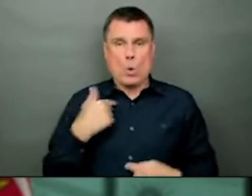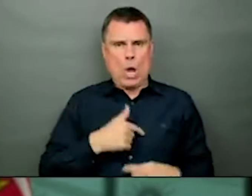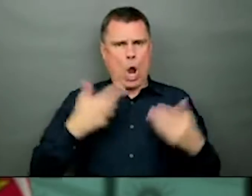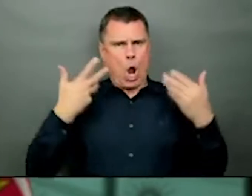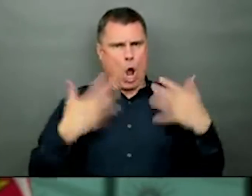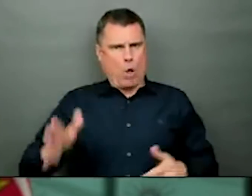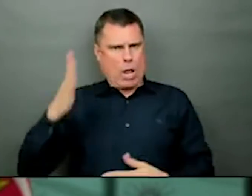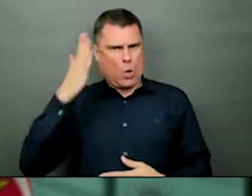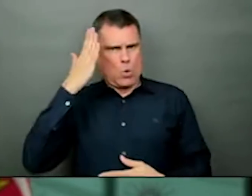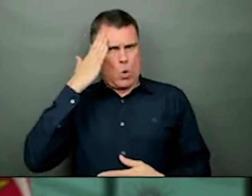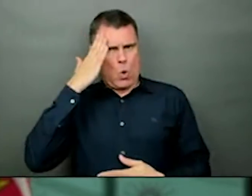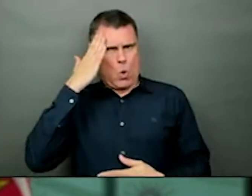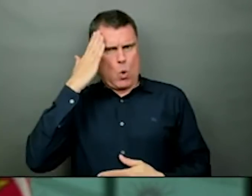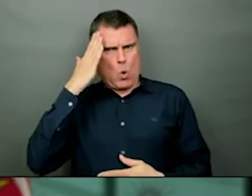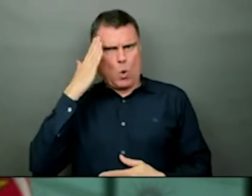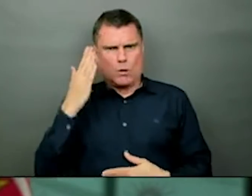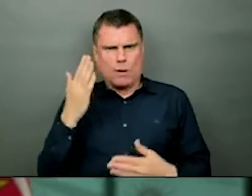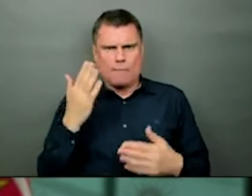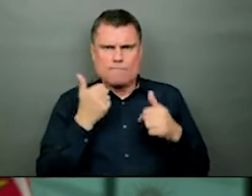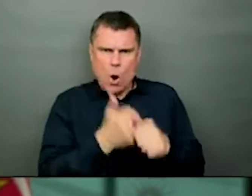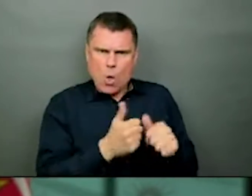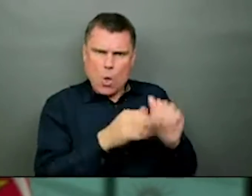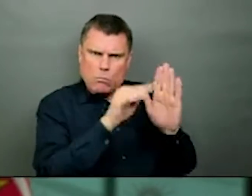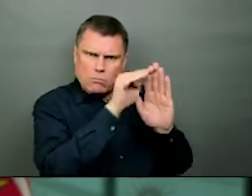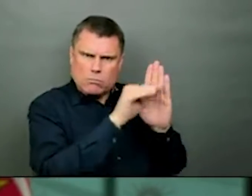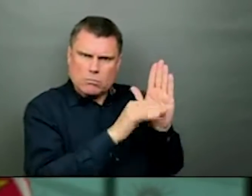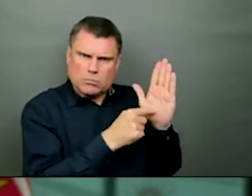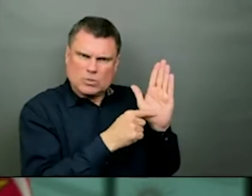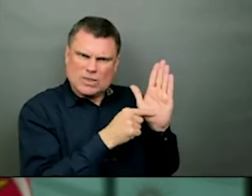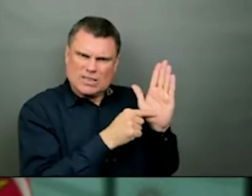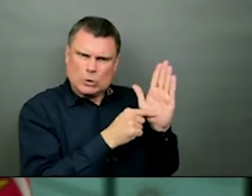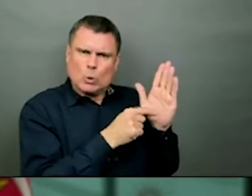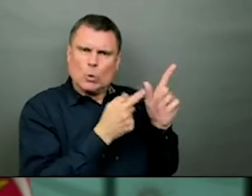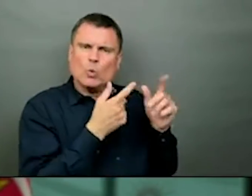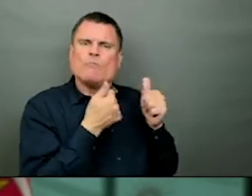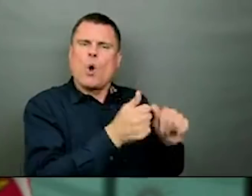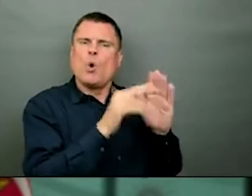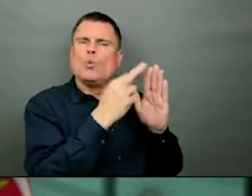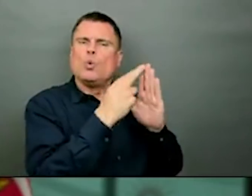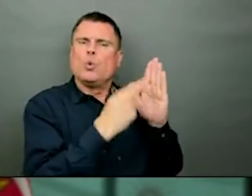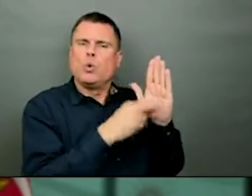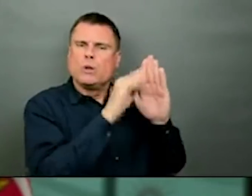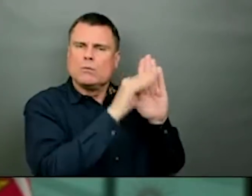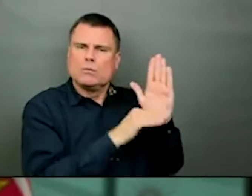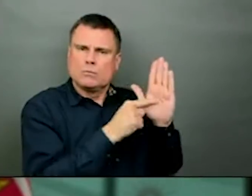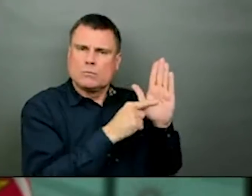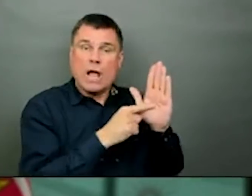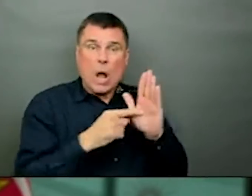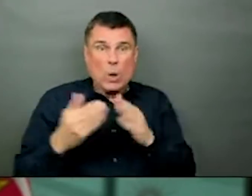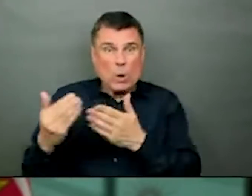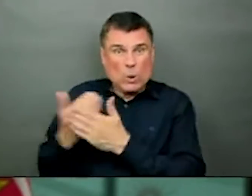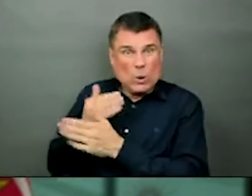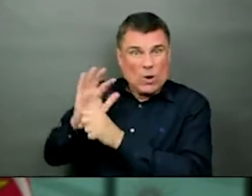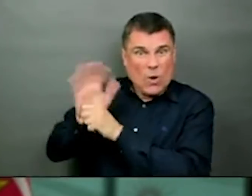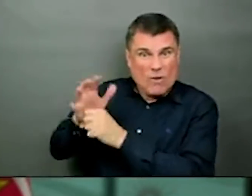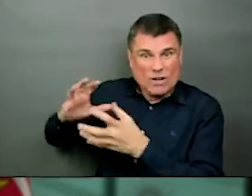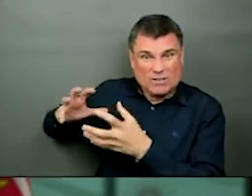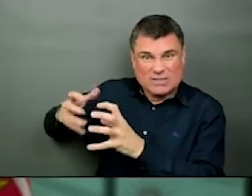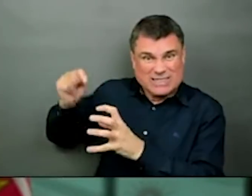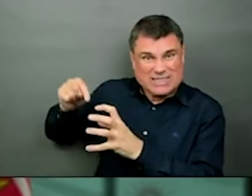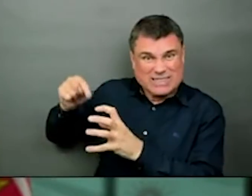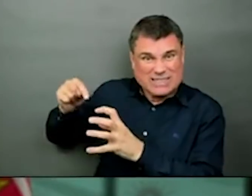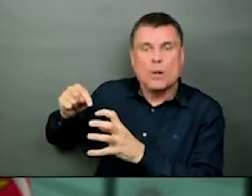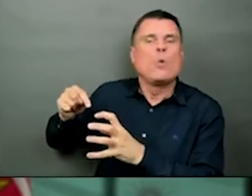of variants is the exact same thing we do to prevent COVID-19, but we have less room for error. And as we talked about before, this